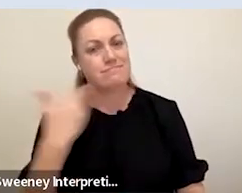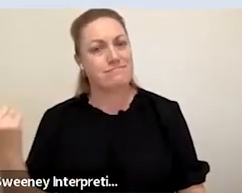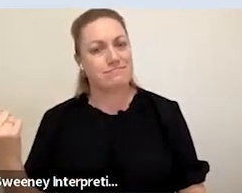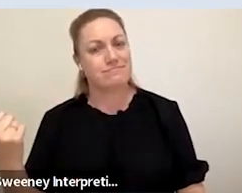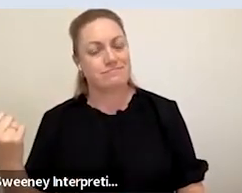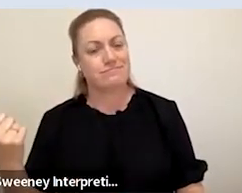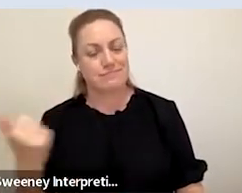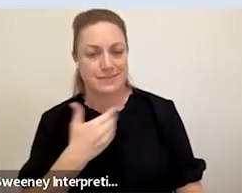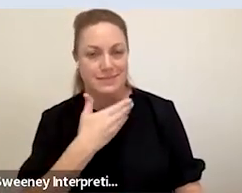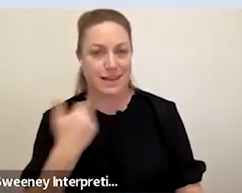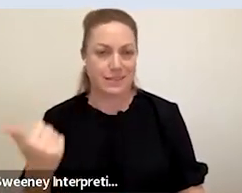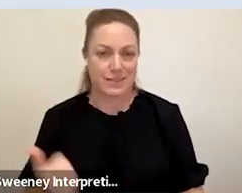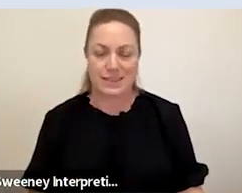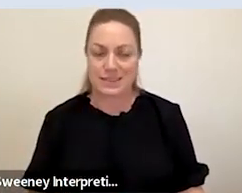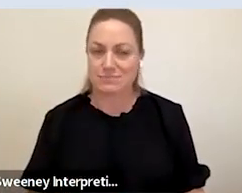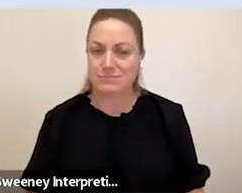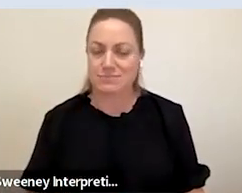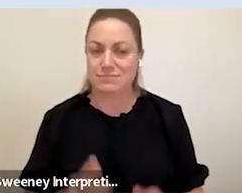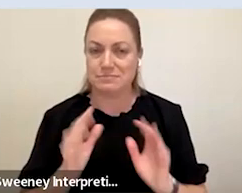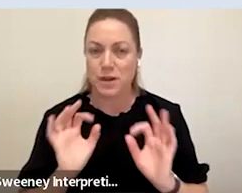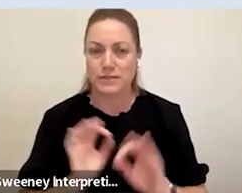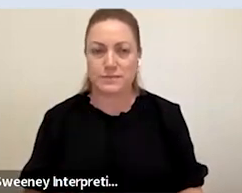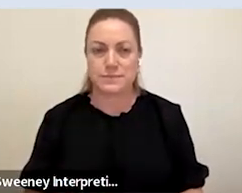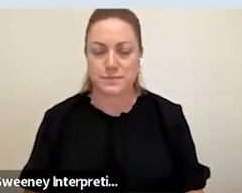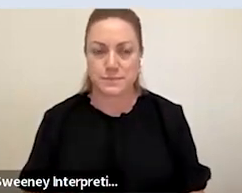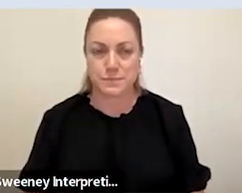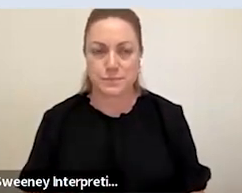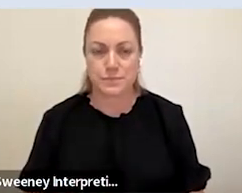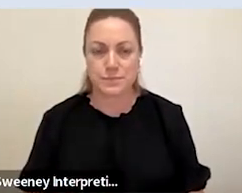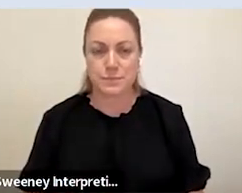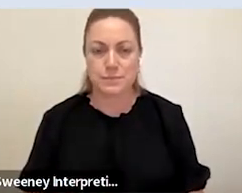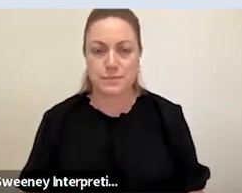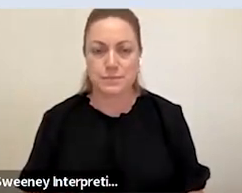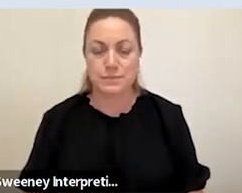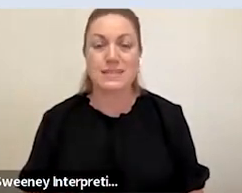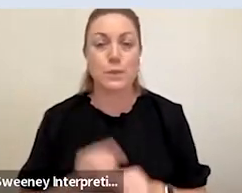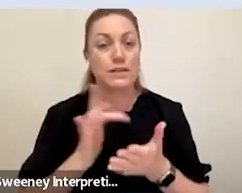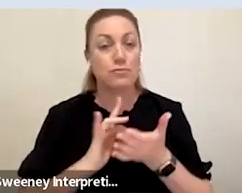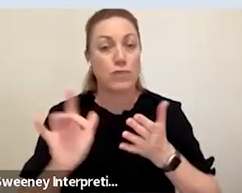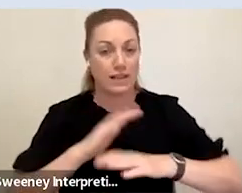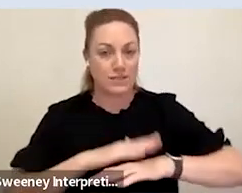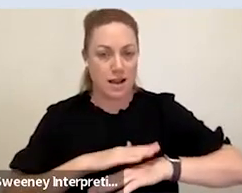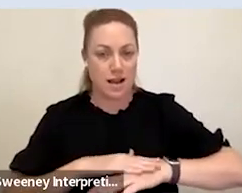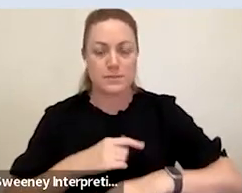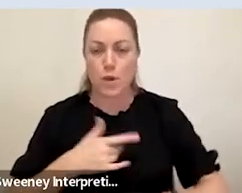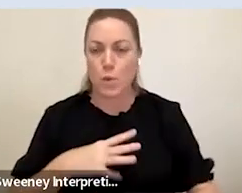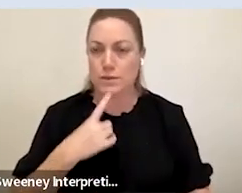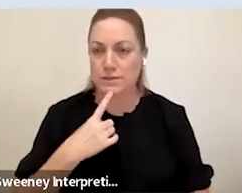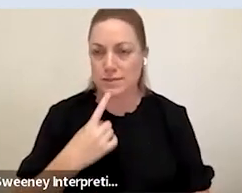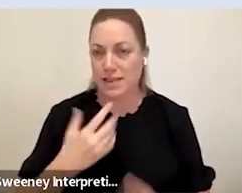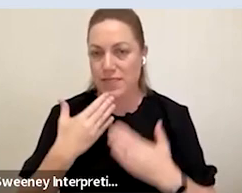on, Heidi. Thank you. That's perfect. It is all we have time for today. So again, I would like to thank